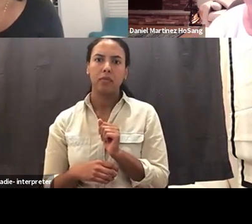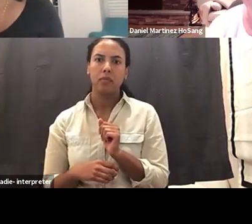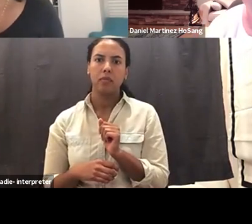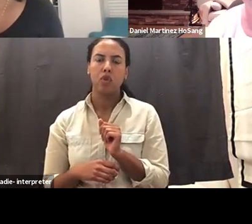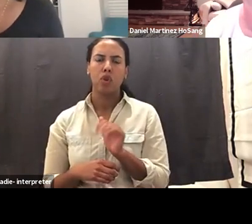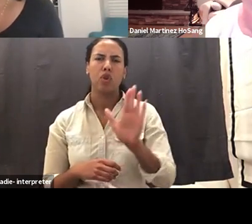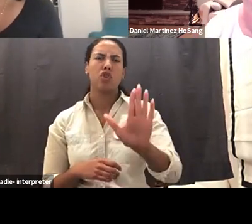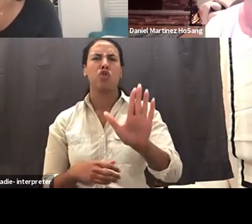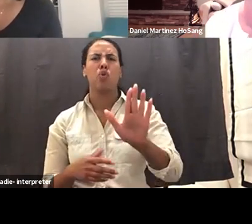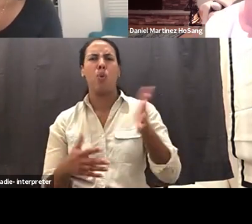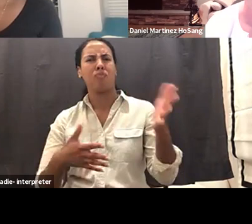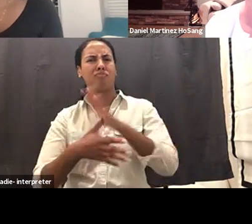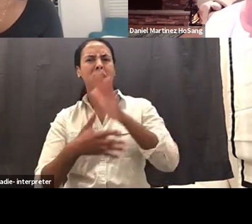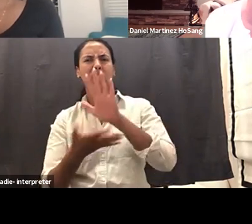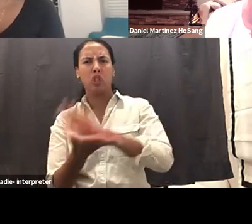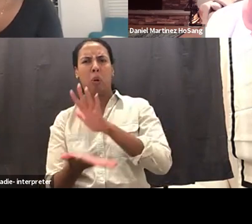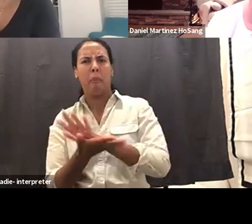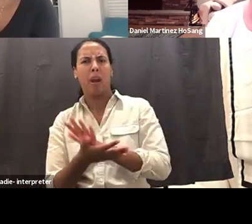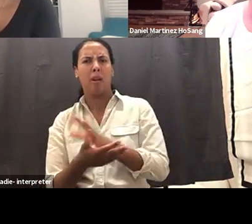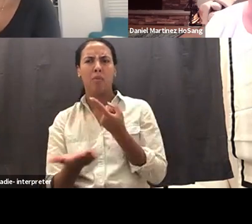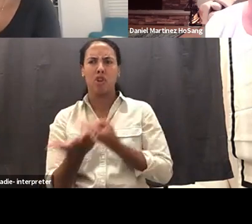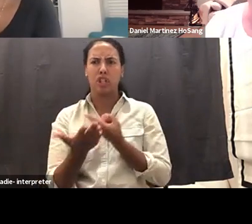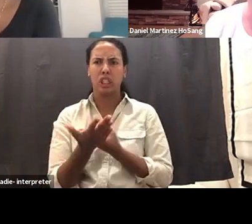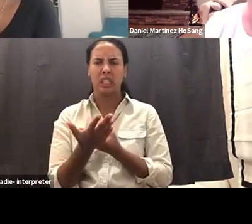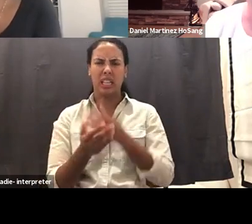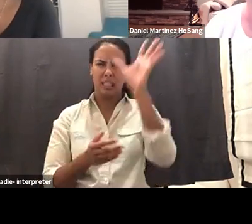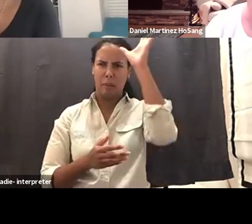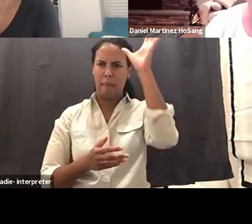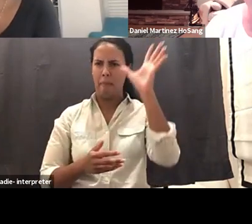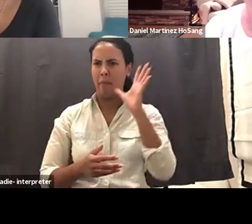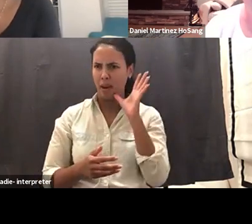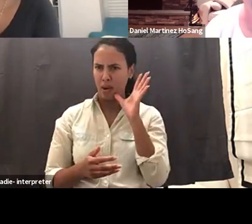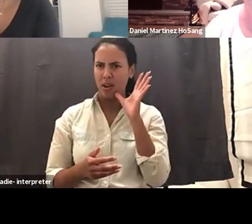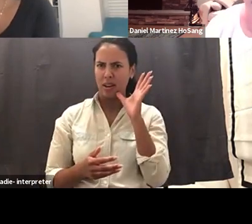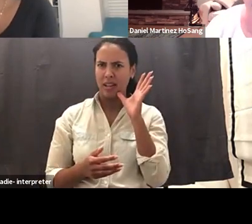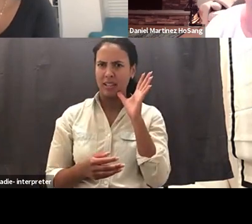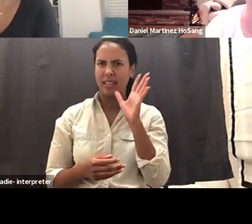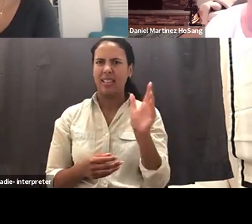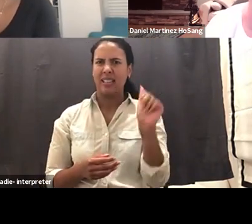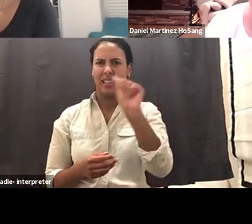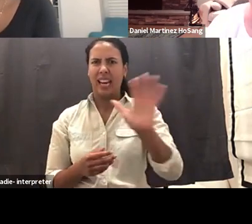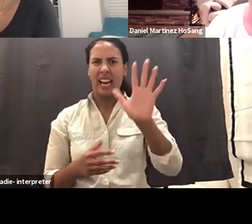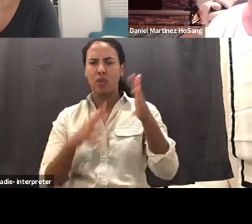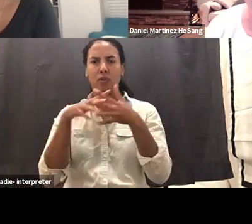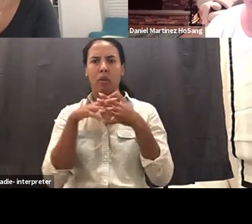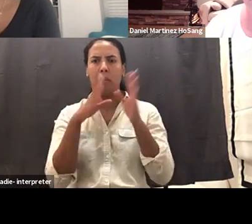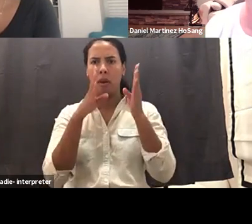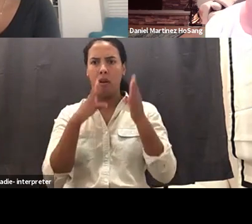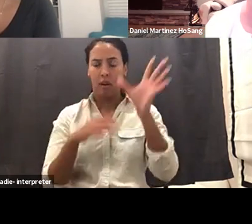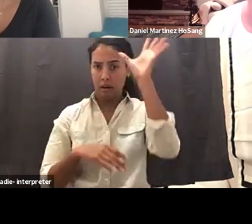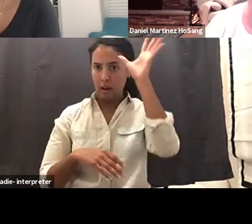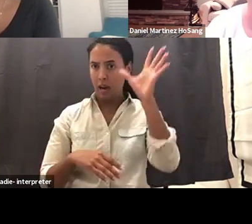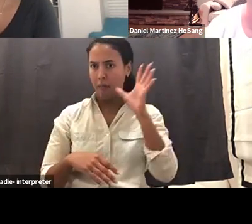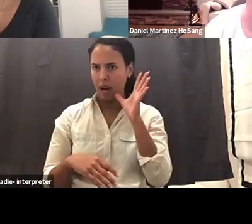in response to changes in New York City's specialized high school admissions tests. And this is the test that determines admissions